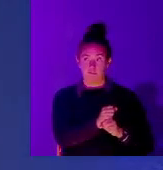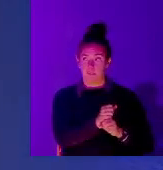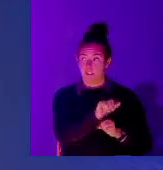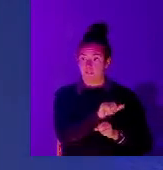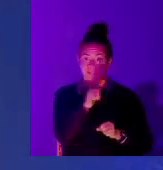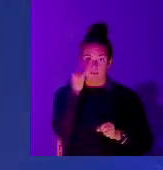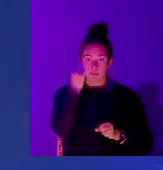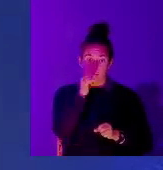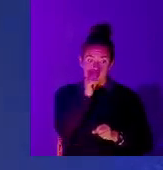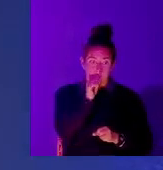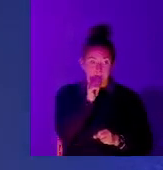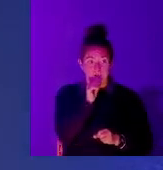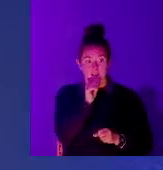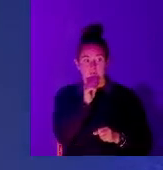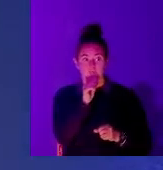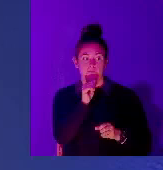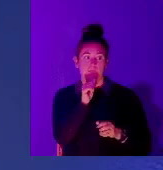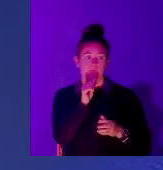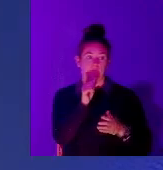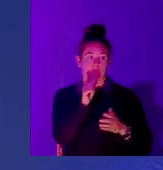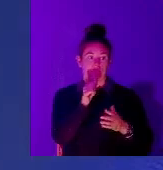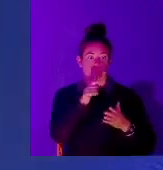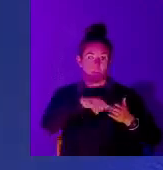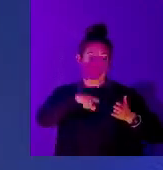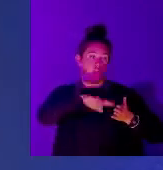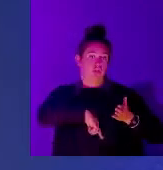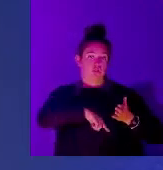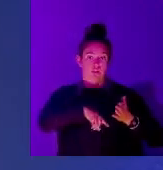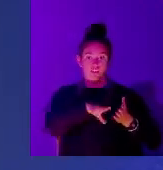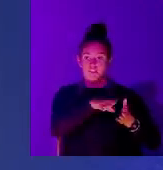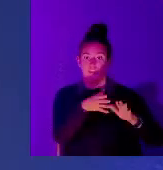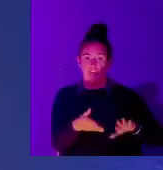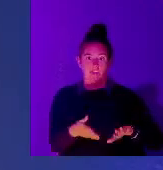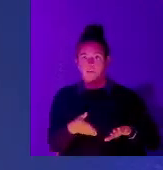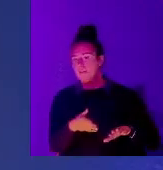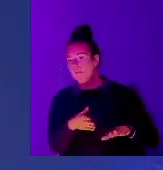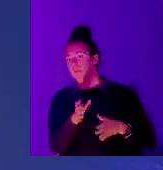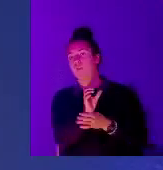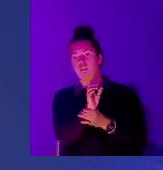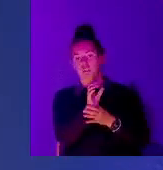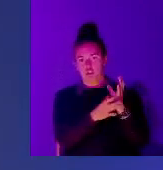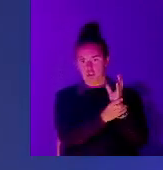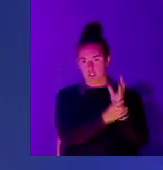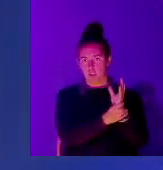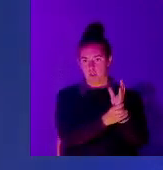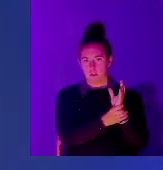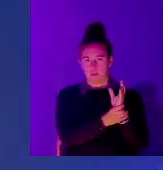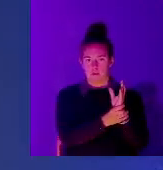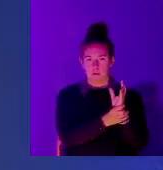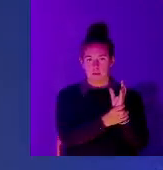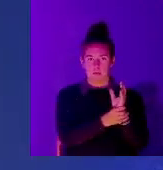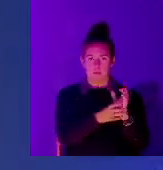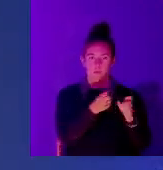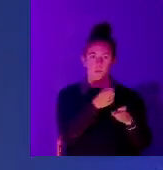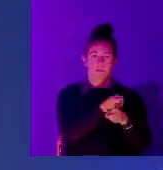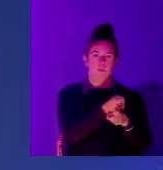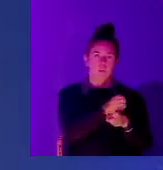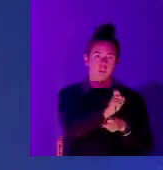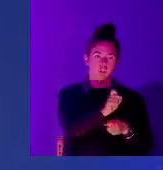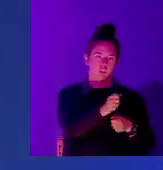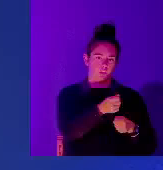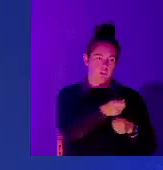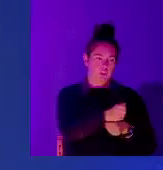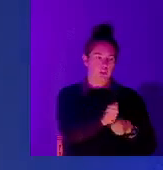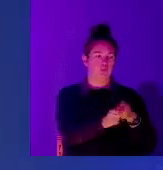death, that's the best way to demonstrate the sincerity of our faith, our commitment to its truth, and